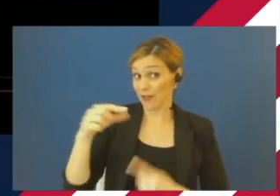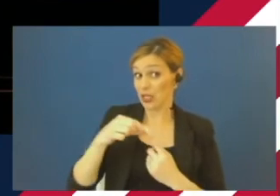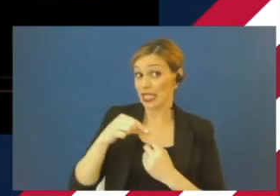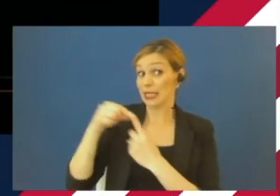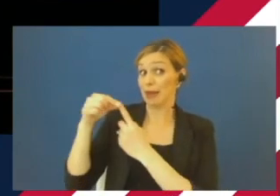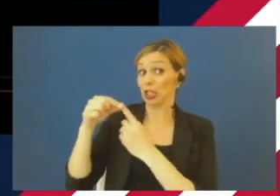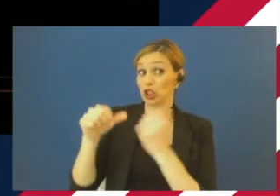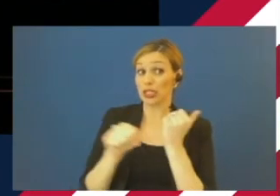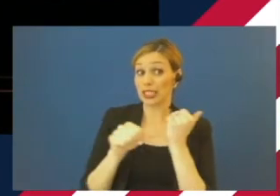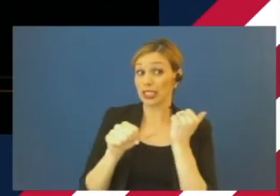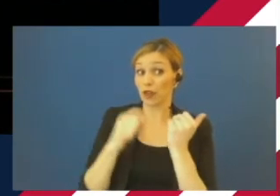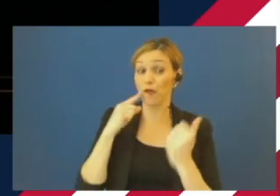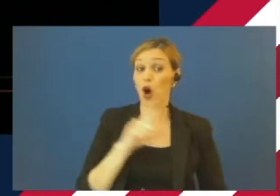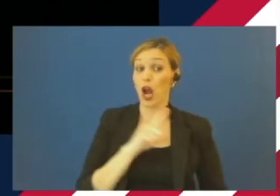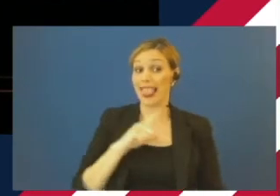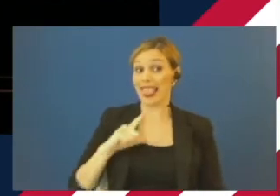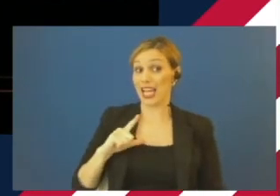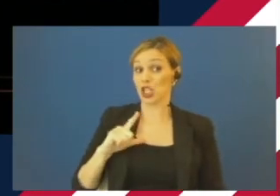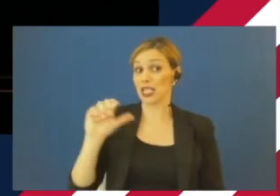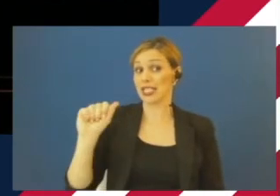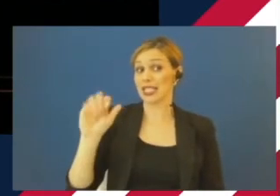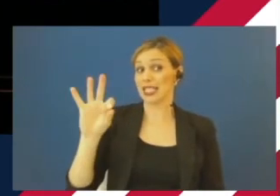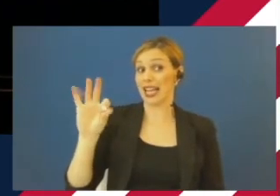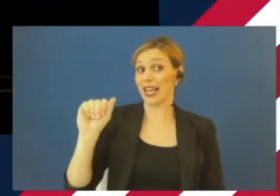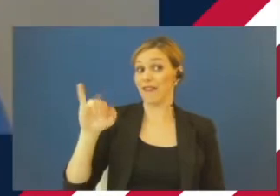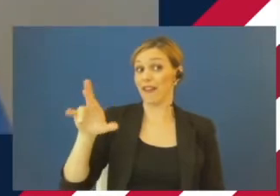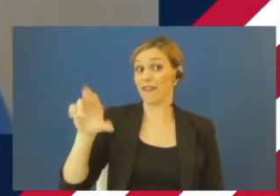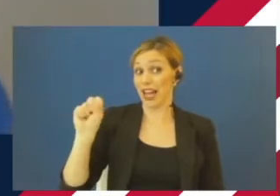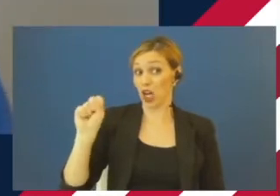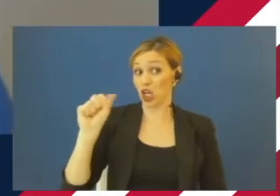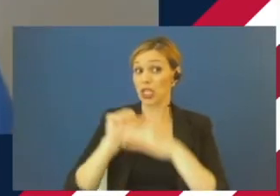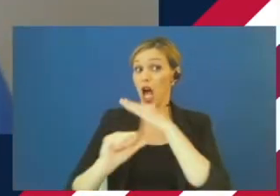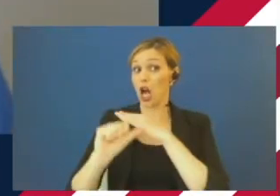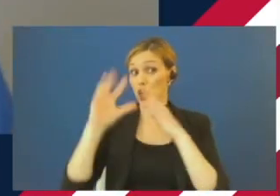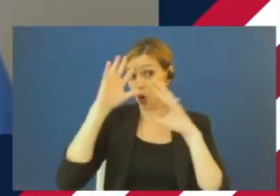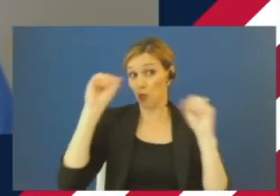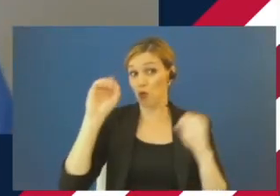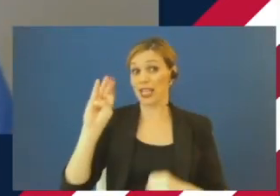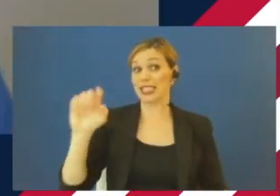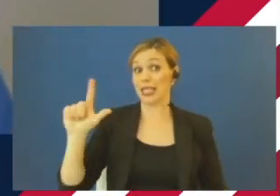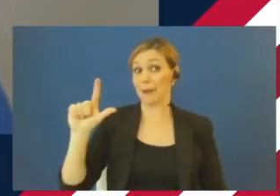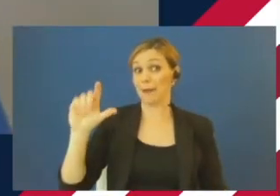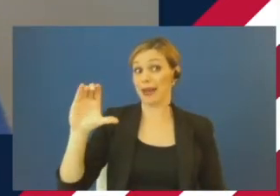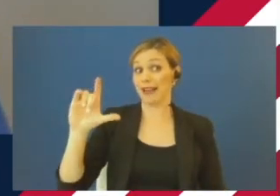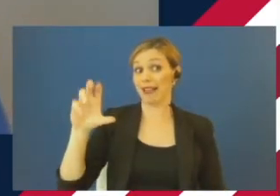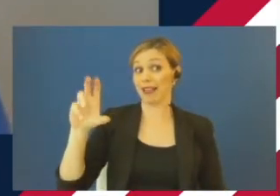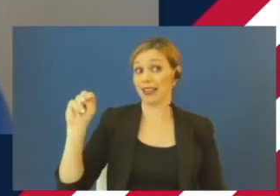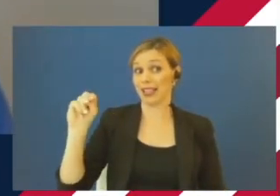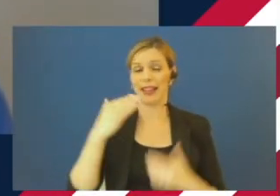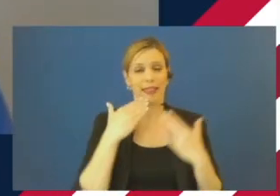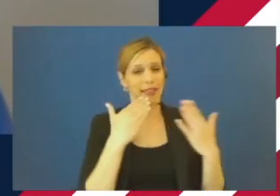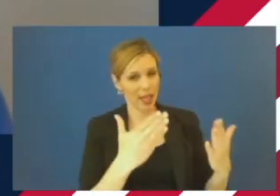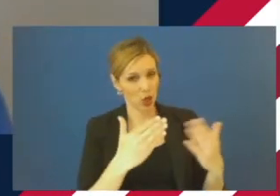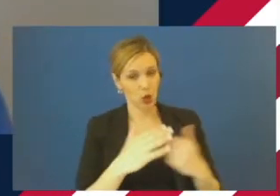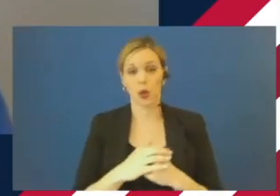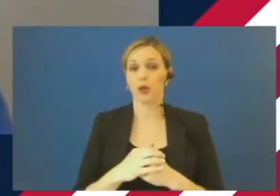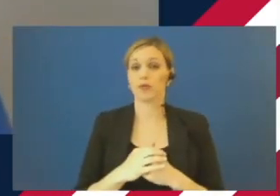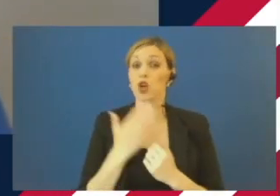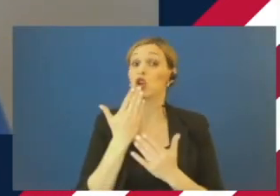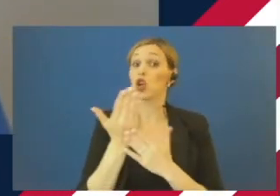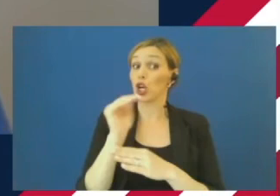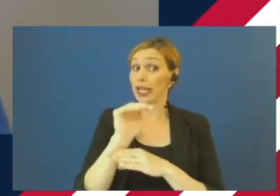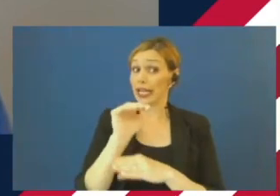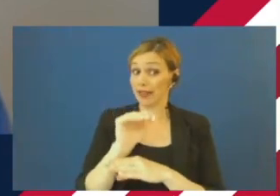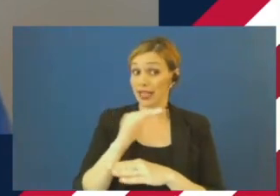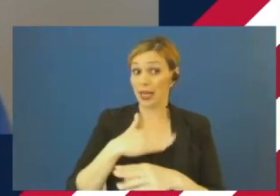legislative affairs under President Bill Clinton. Thank you, Madam Chair. Good evening. My name is Mark Magana, and I'm a new